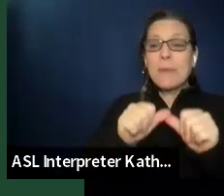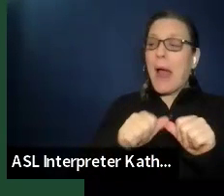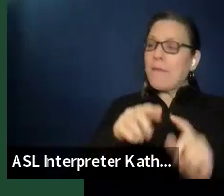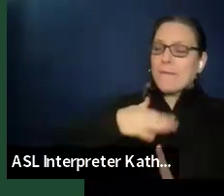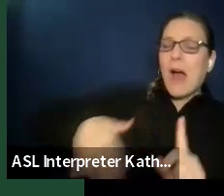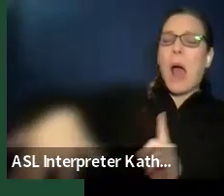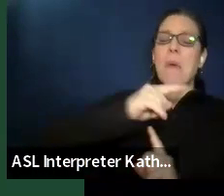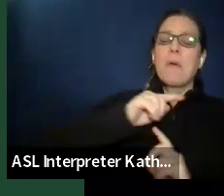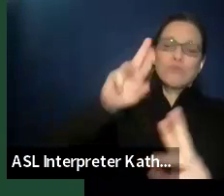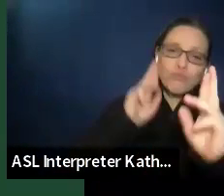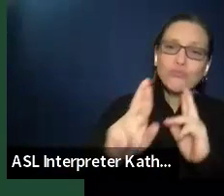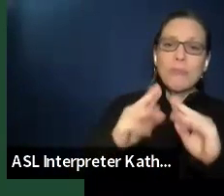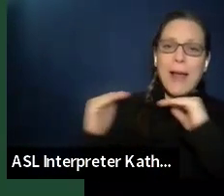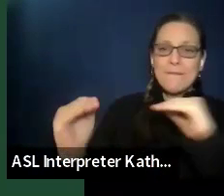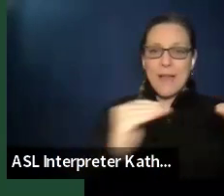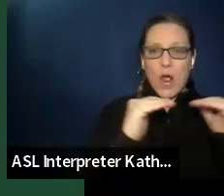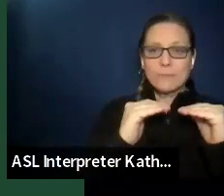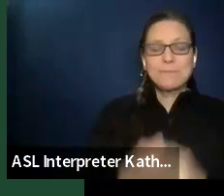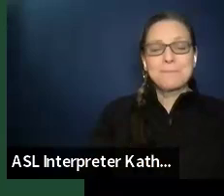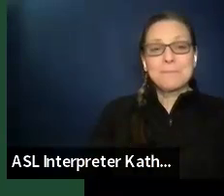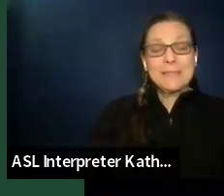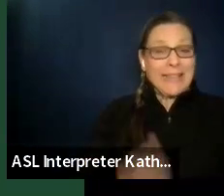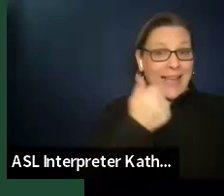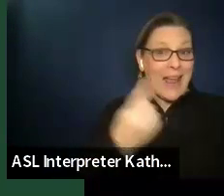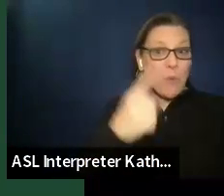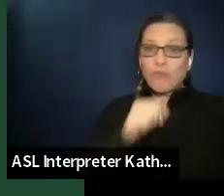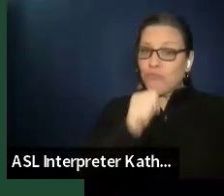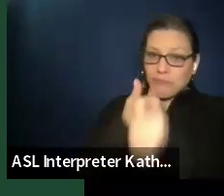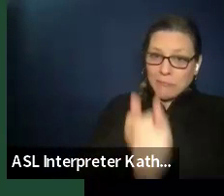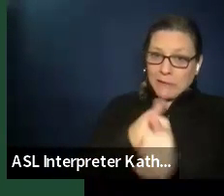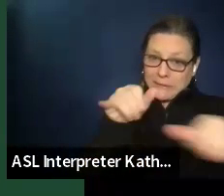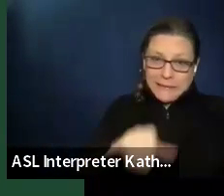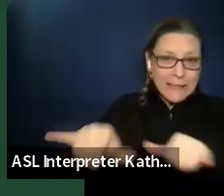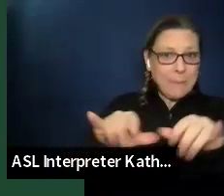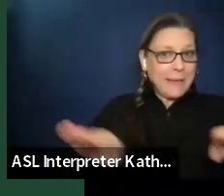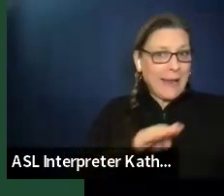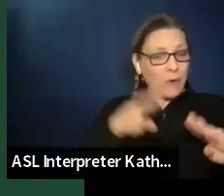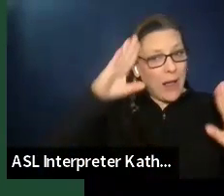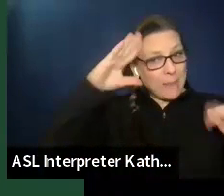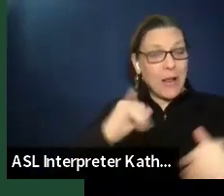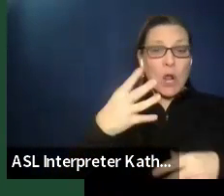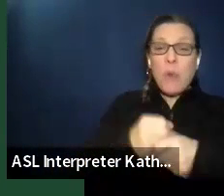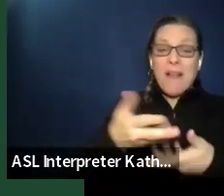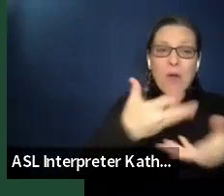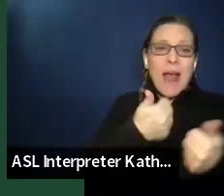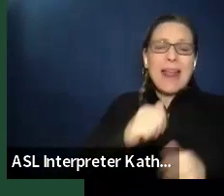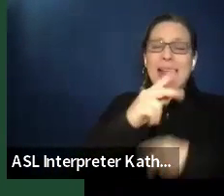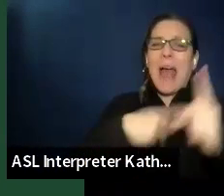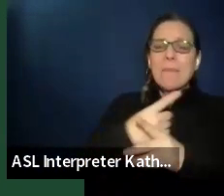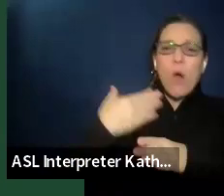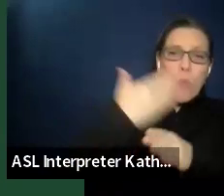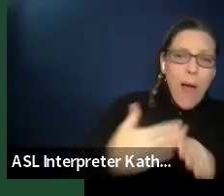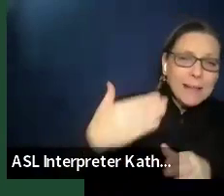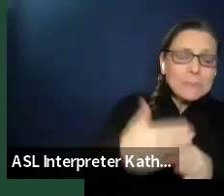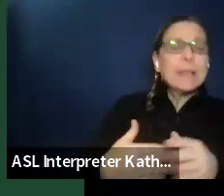atmosphere of respect and fairness. Anyone who violates this standard of behavior, including engaging in any form of